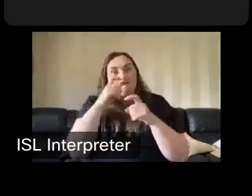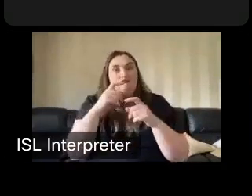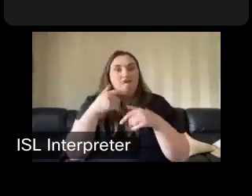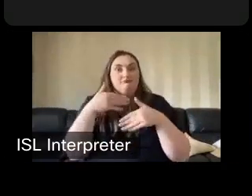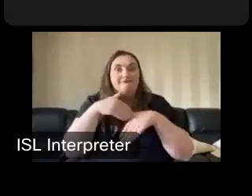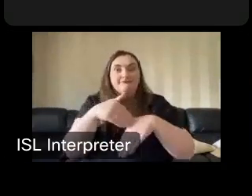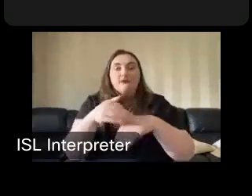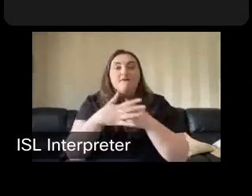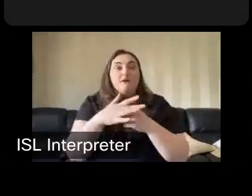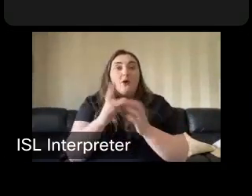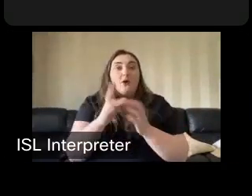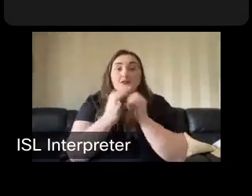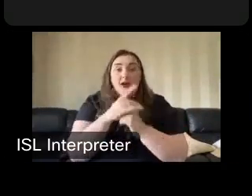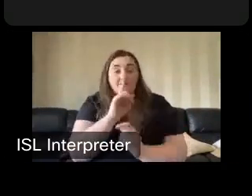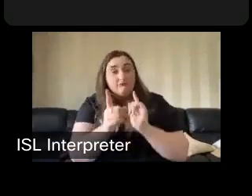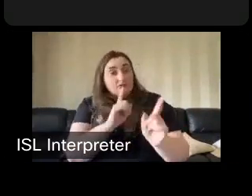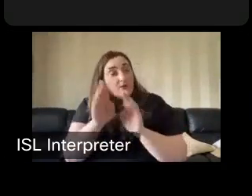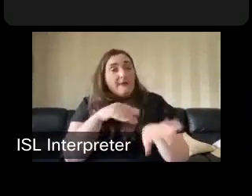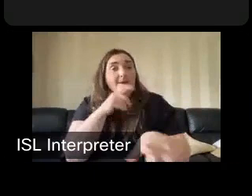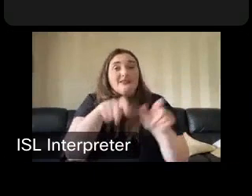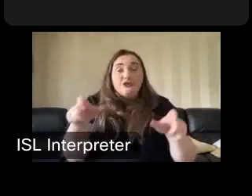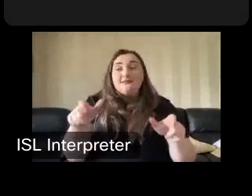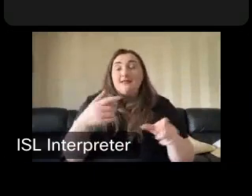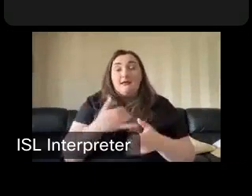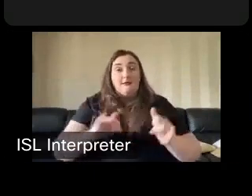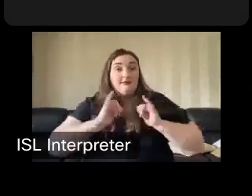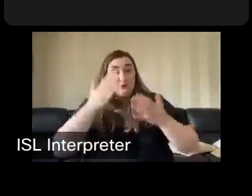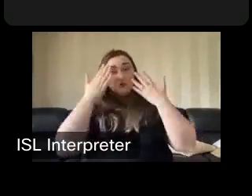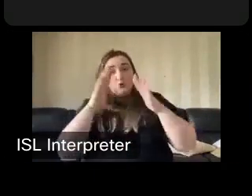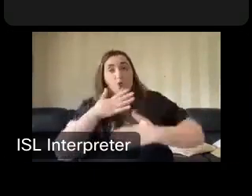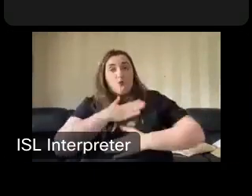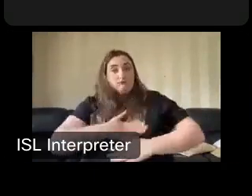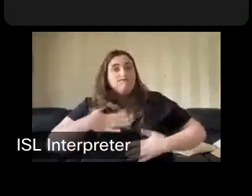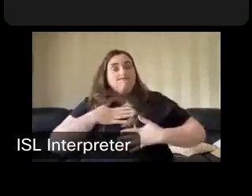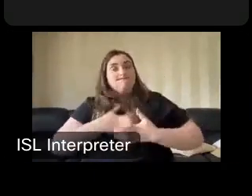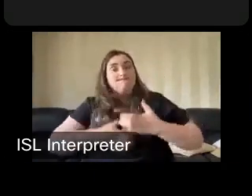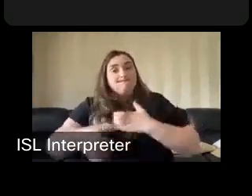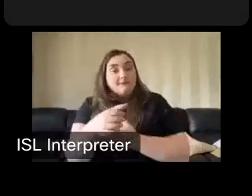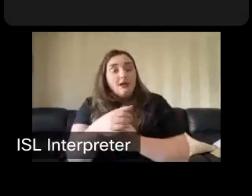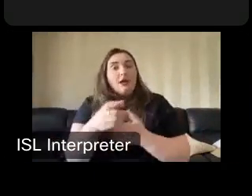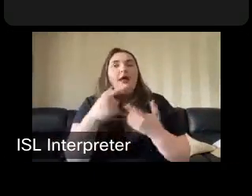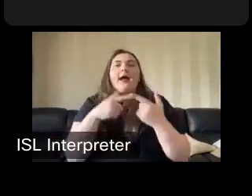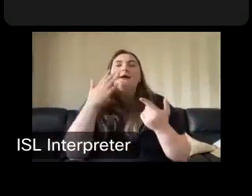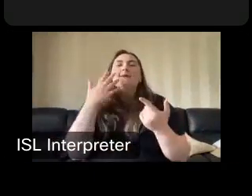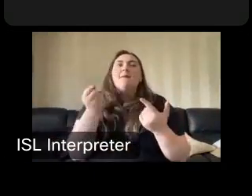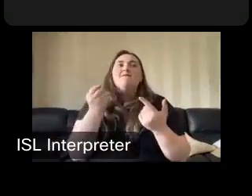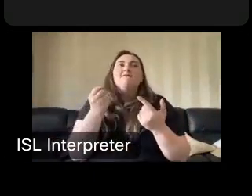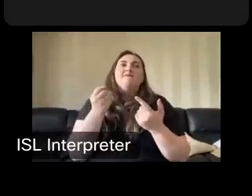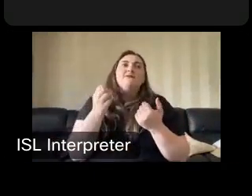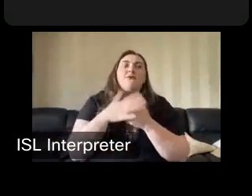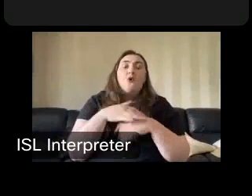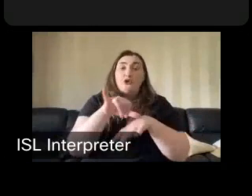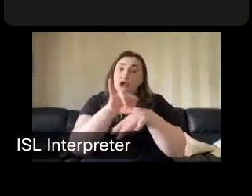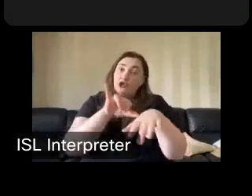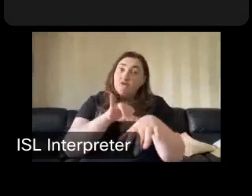with patients, with the ability to demonstrate compassion. And we know that there's just in terms of surgery itself,